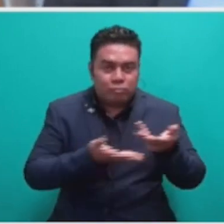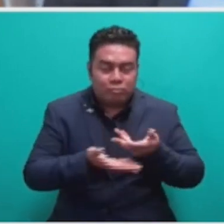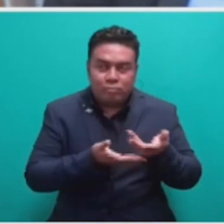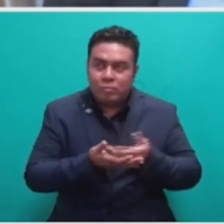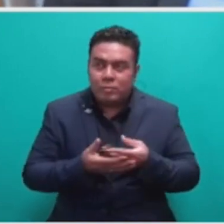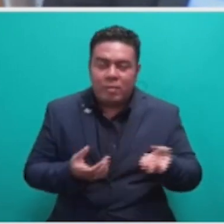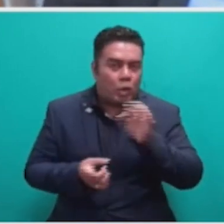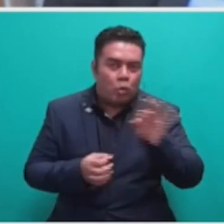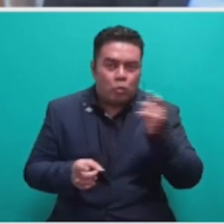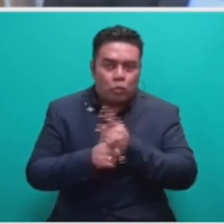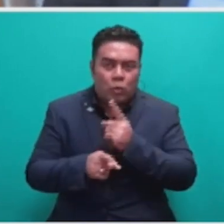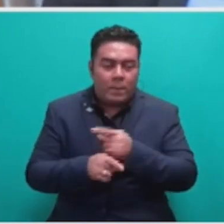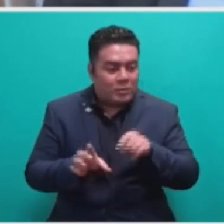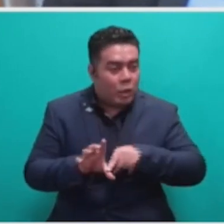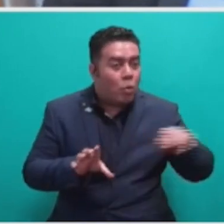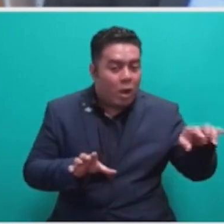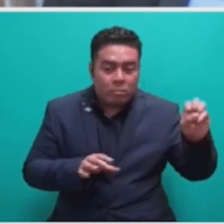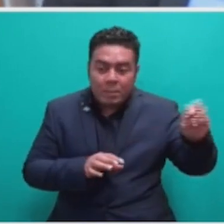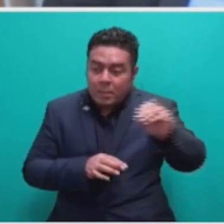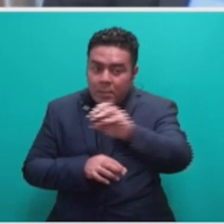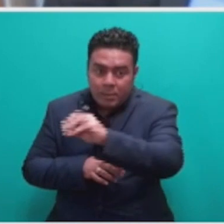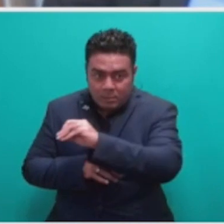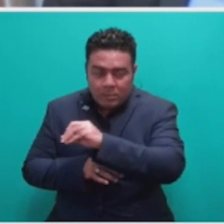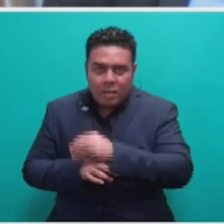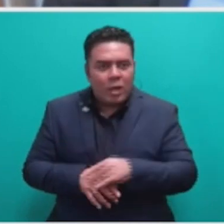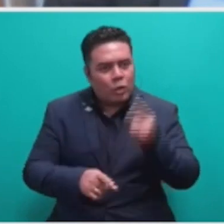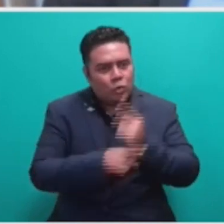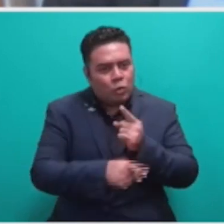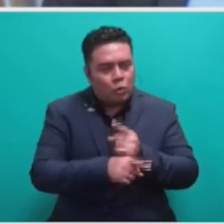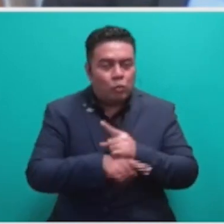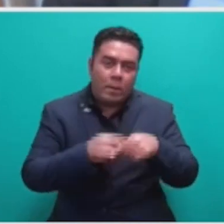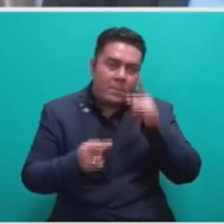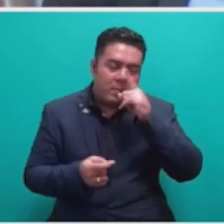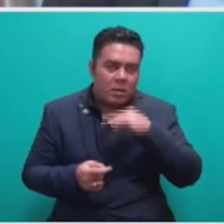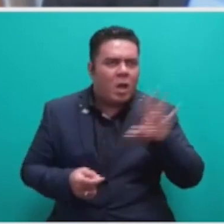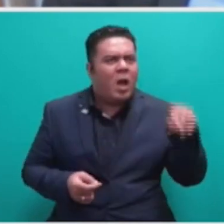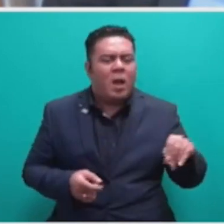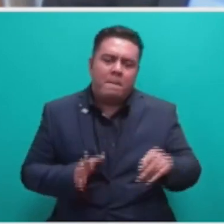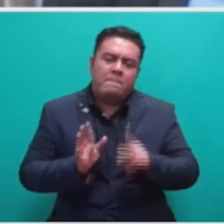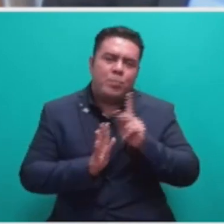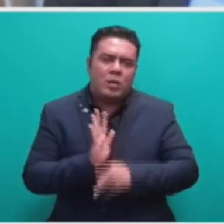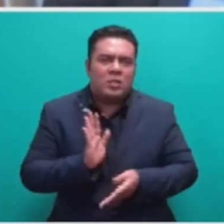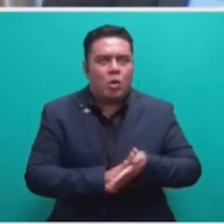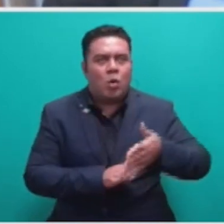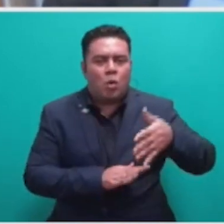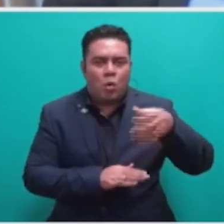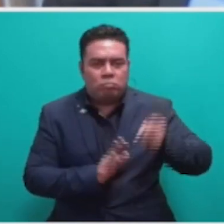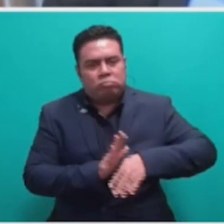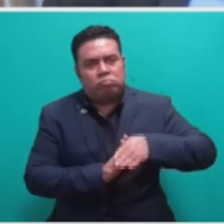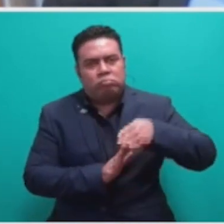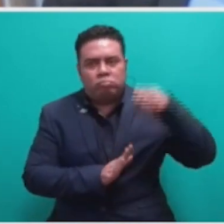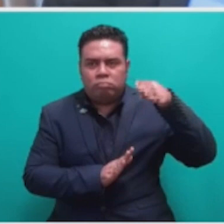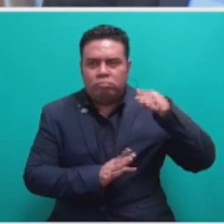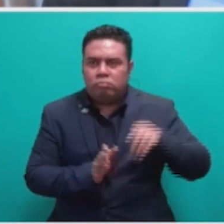about this because when they go out, they talk to the people, they just say, oh, prices have gone up. They don't